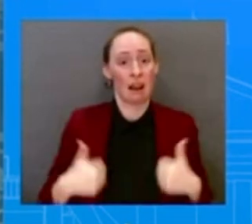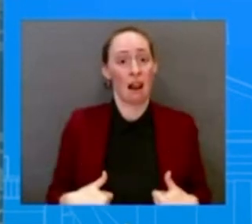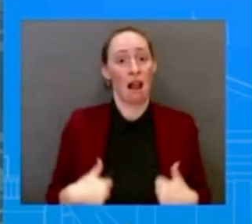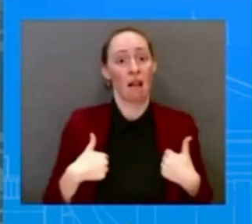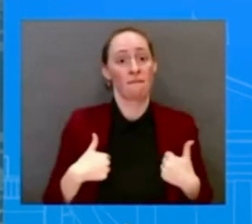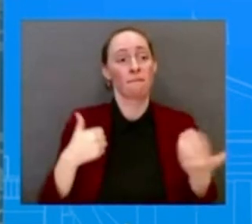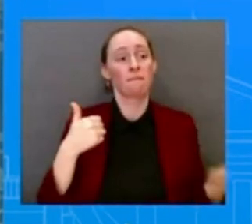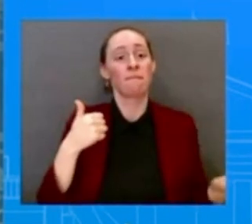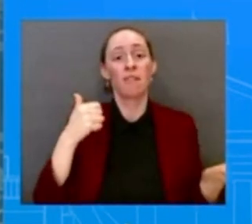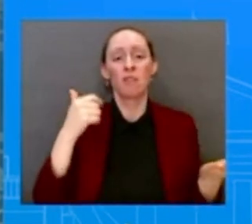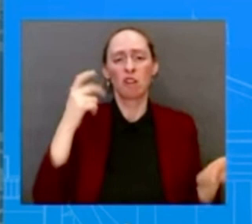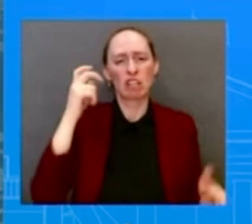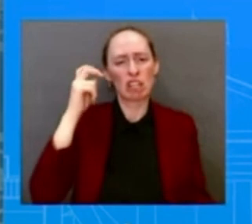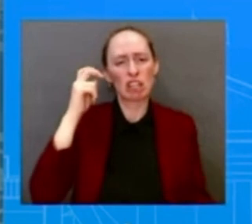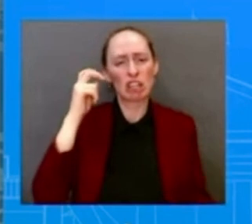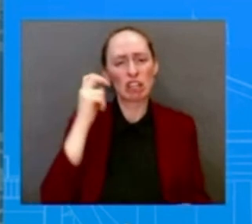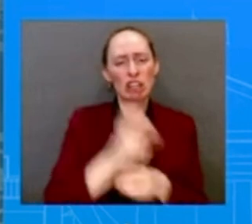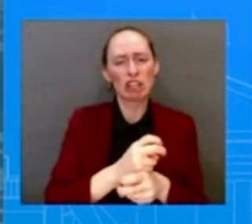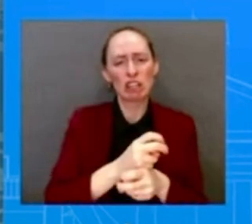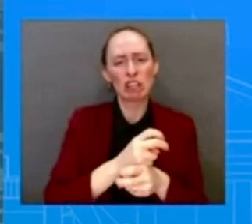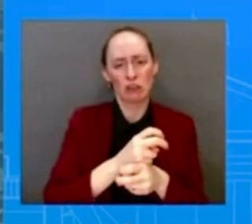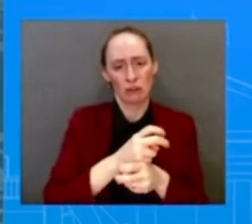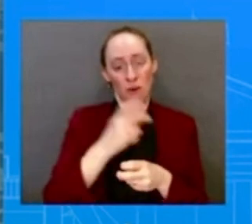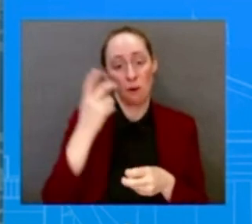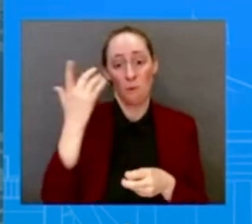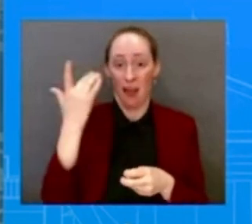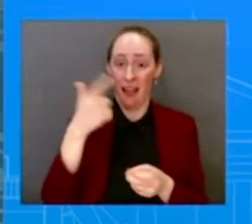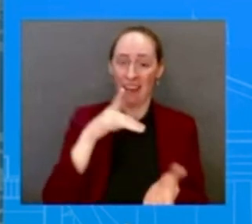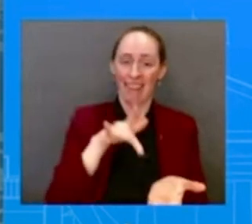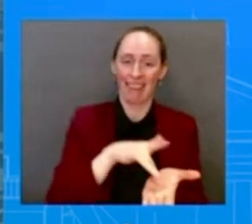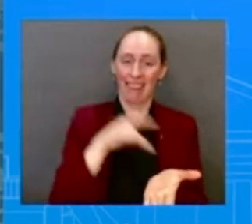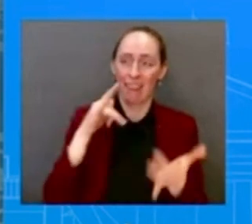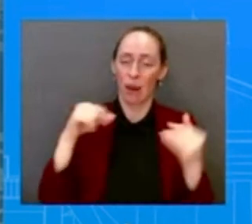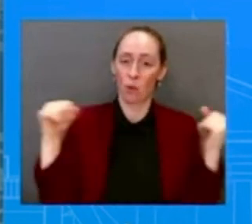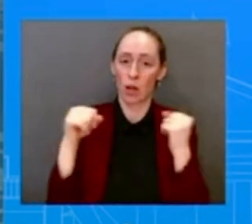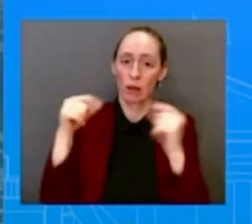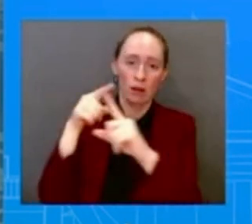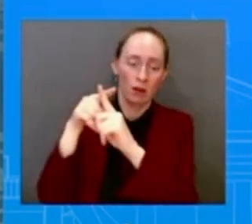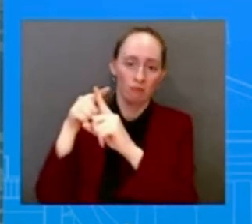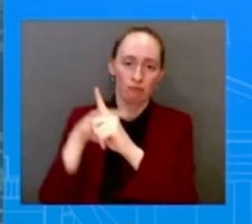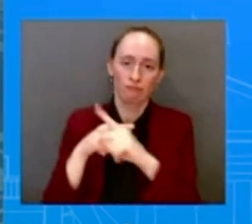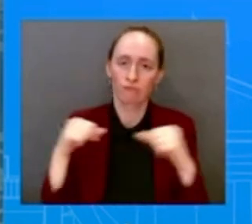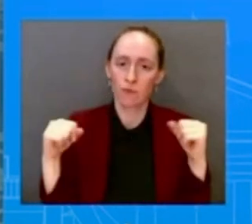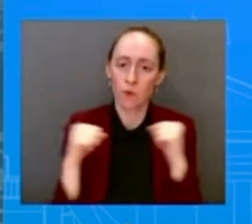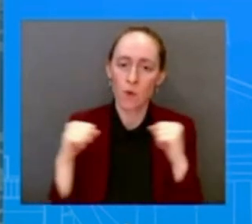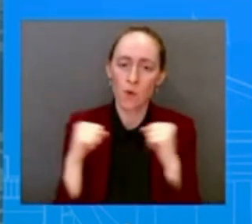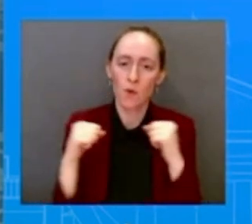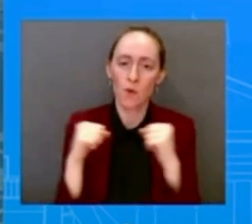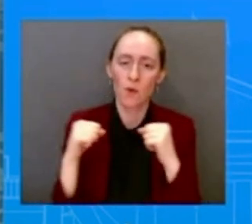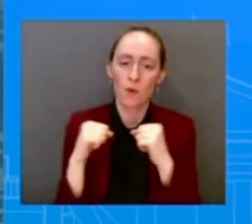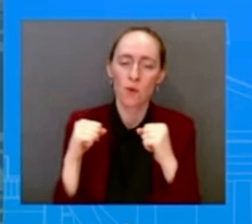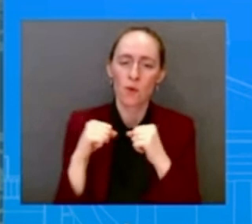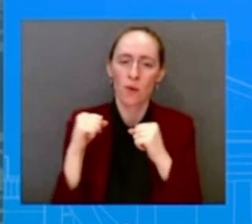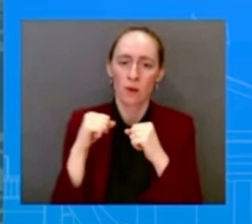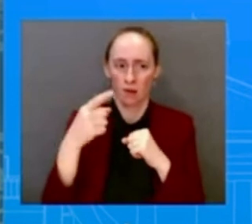restock, resupply, rearm, contribute to his manpower